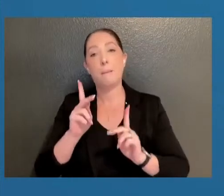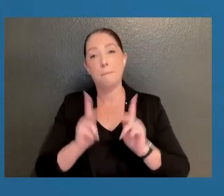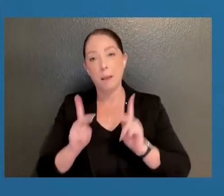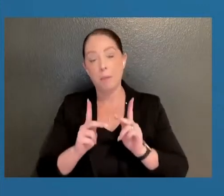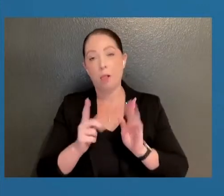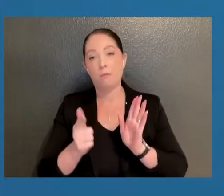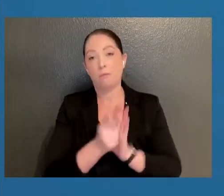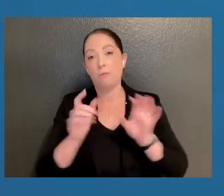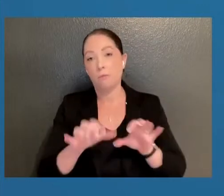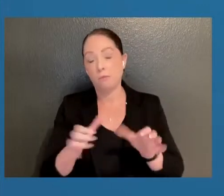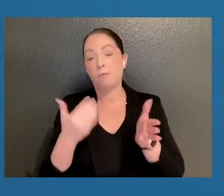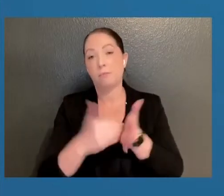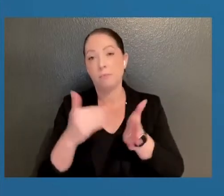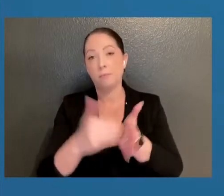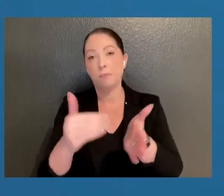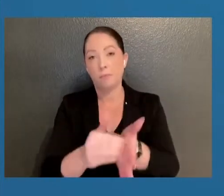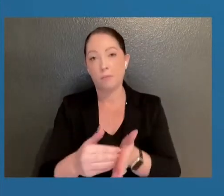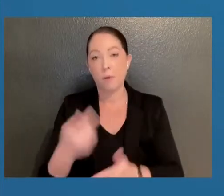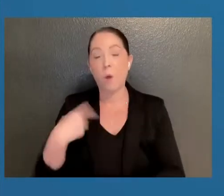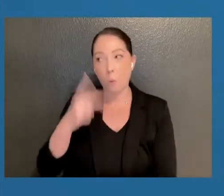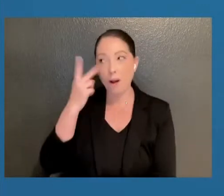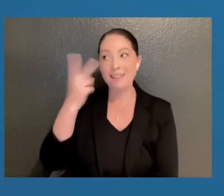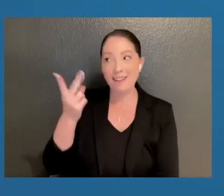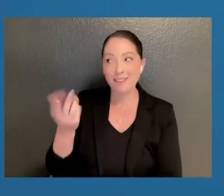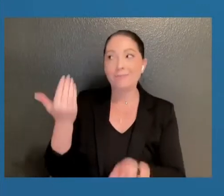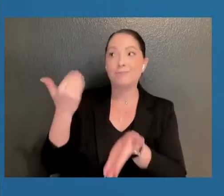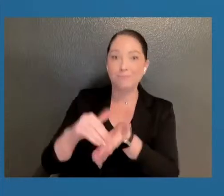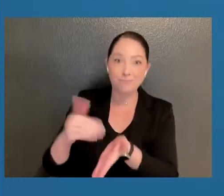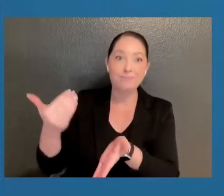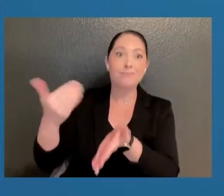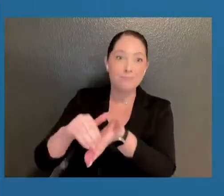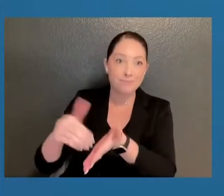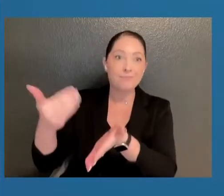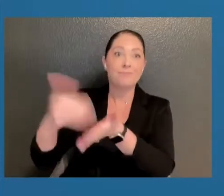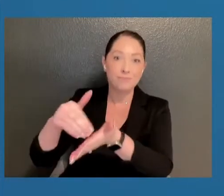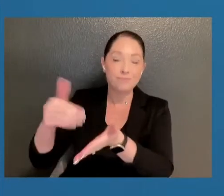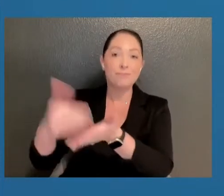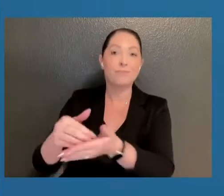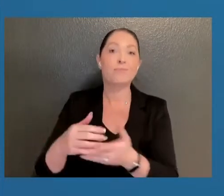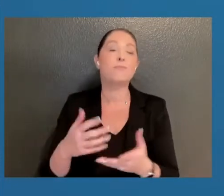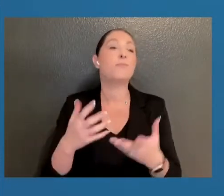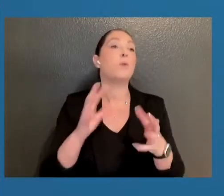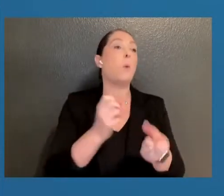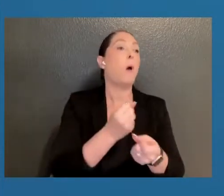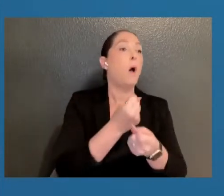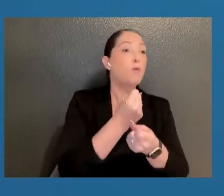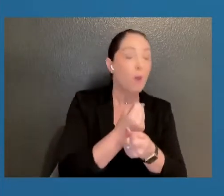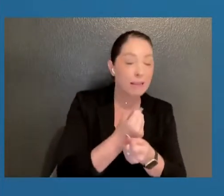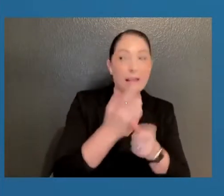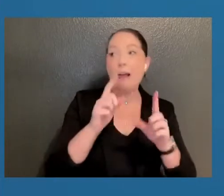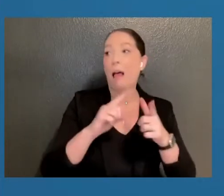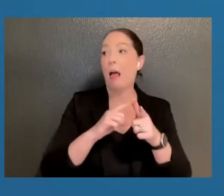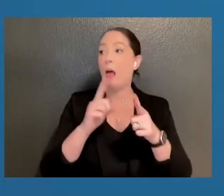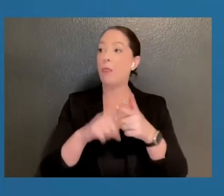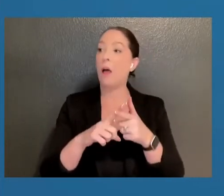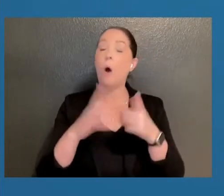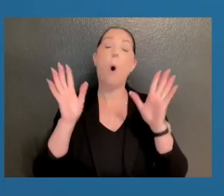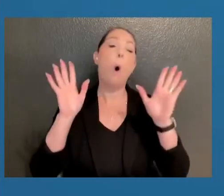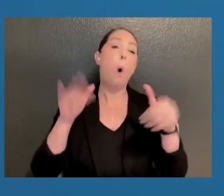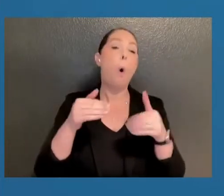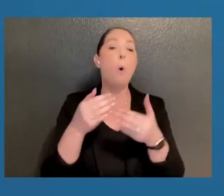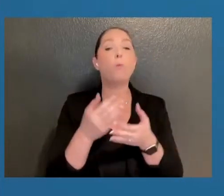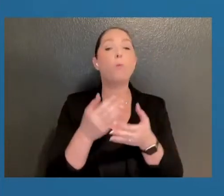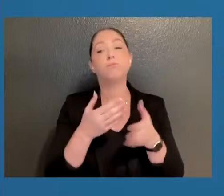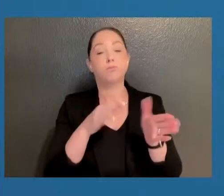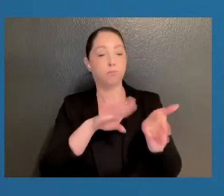of revolving door of criminals who are arrested and then let out on technicalities, free to commit crimes again. There's